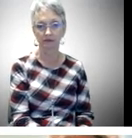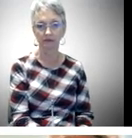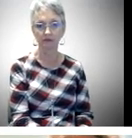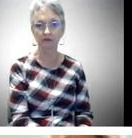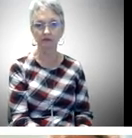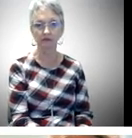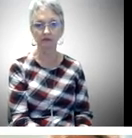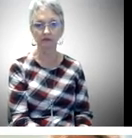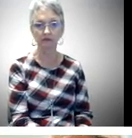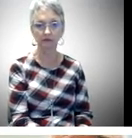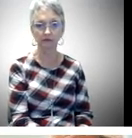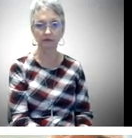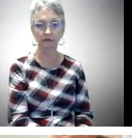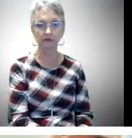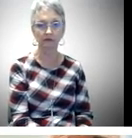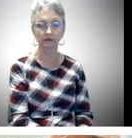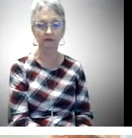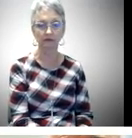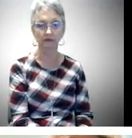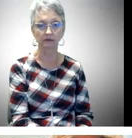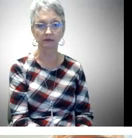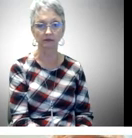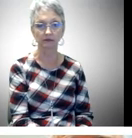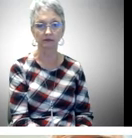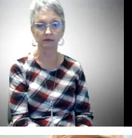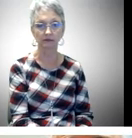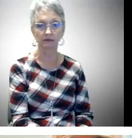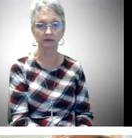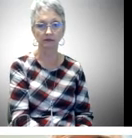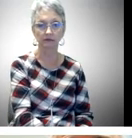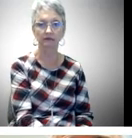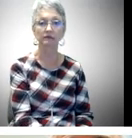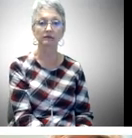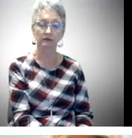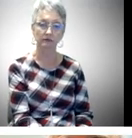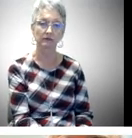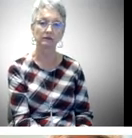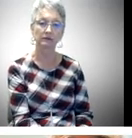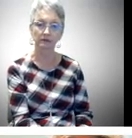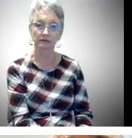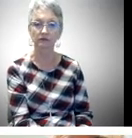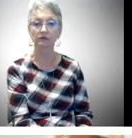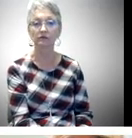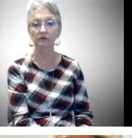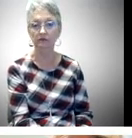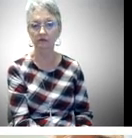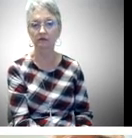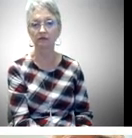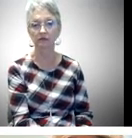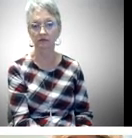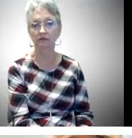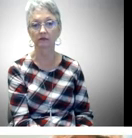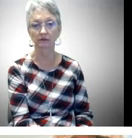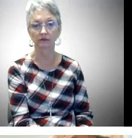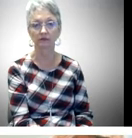court and say, this person doesn't need a guardianship. I know them, and I'm a mental health professional or a psychologist or